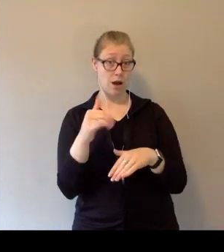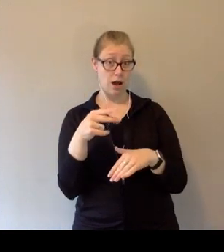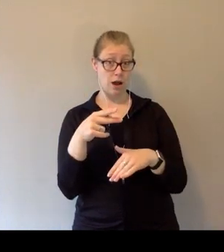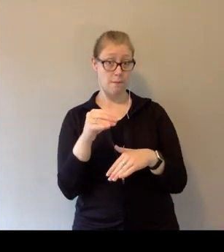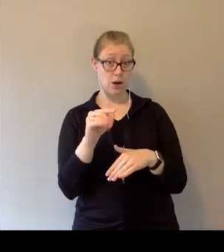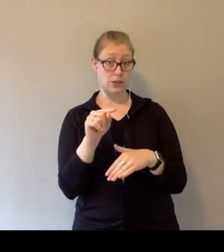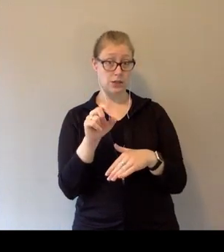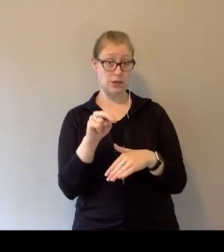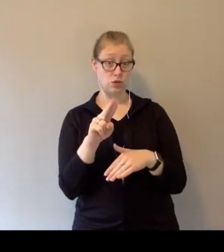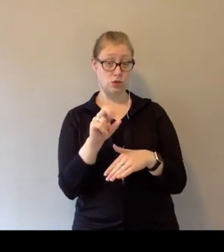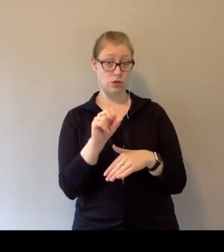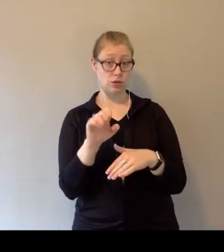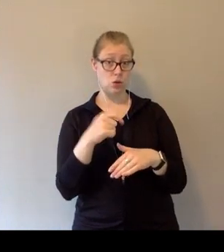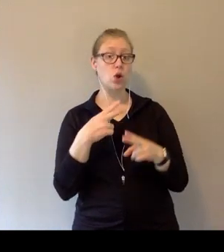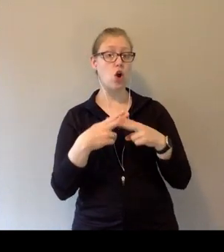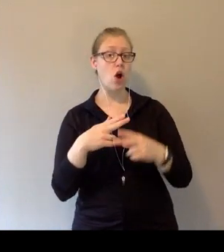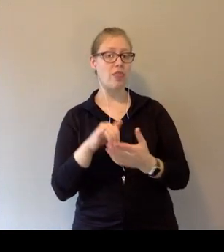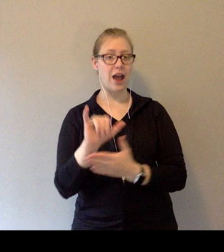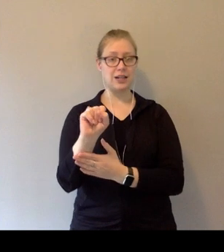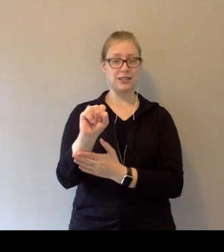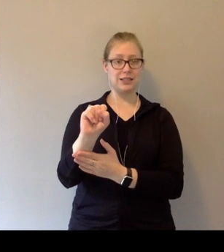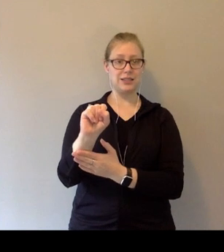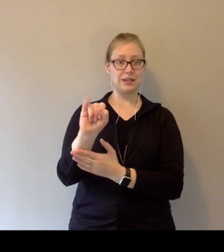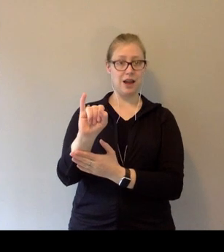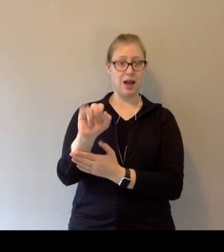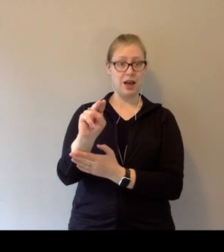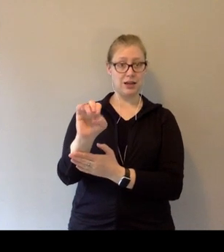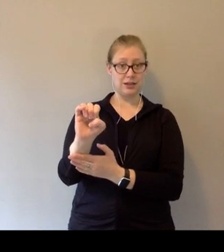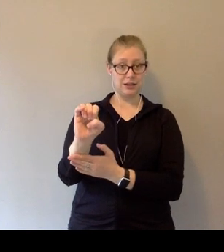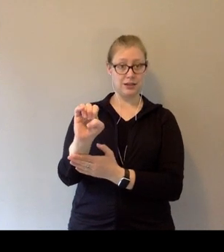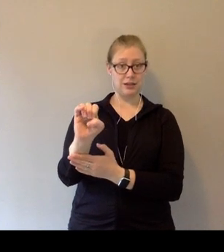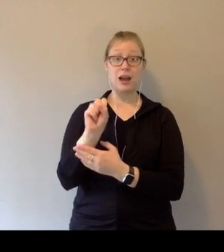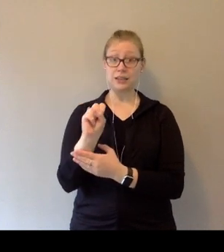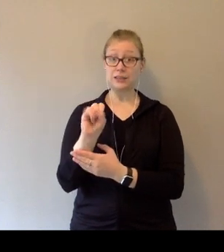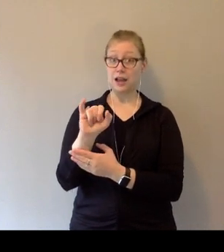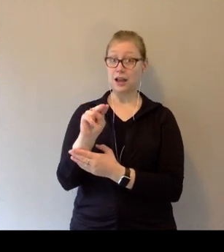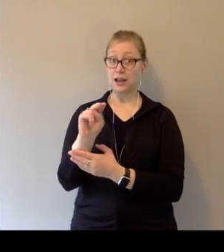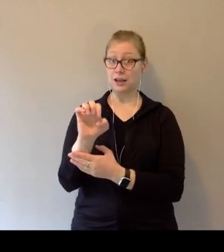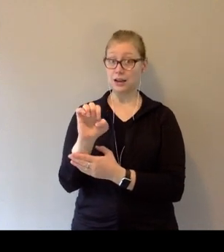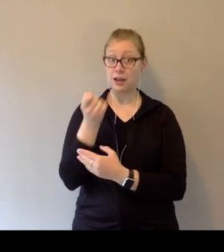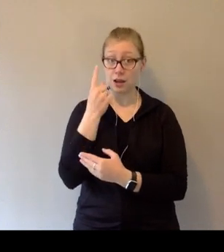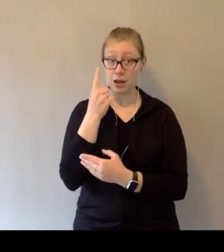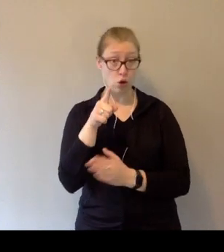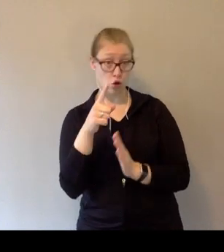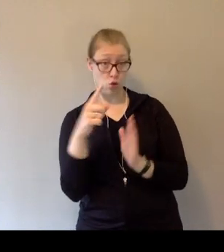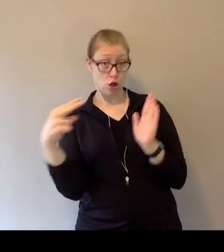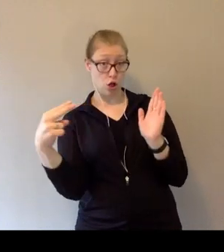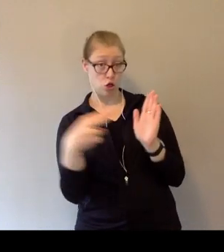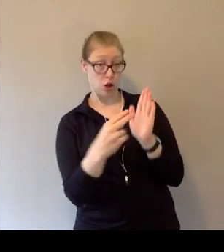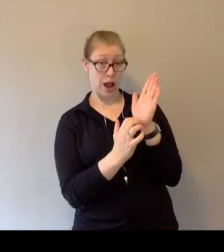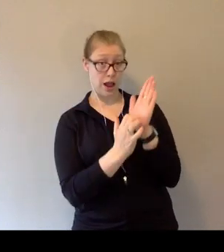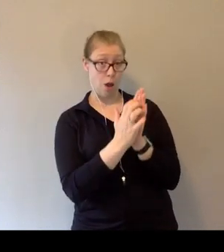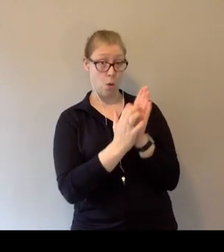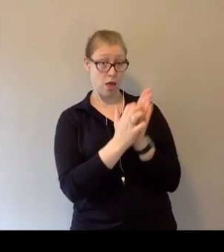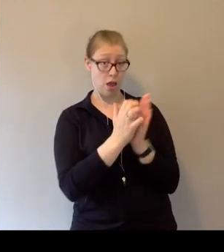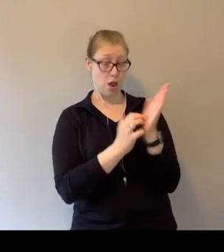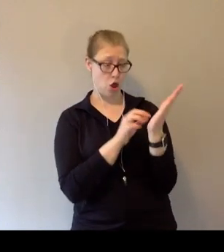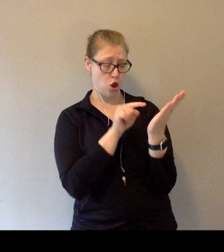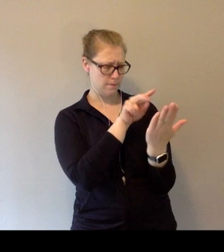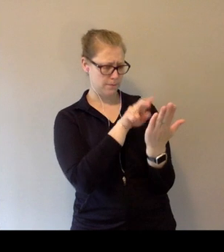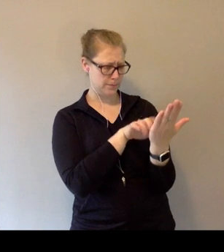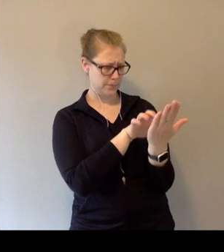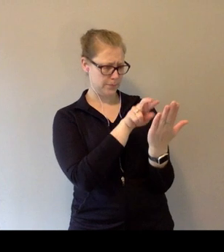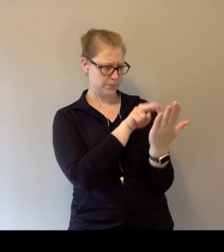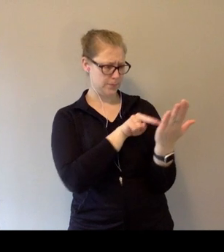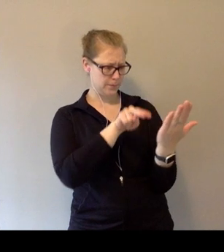Now it's sine, S-I-N-E, but if you look on your calculator and and when